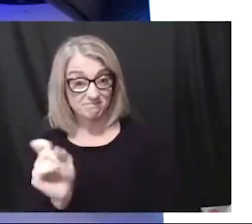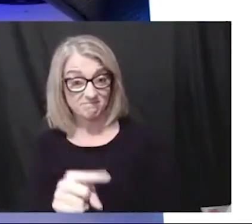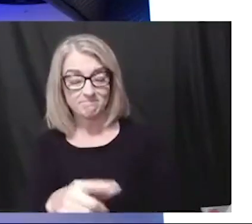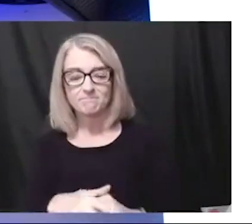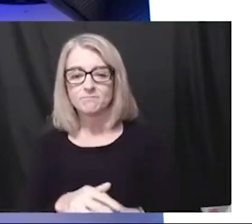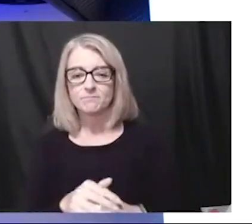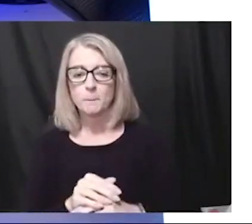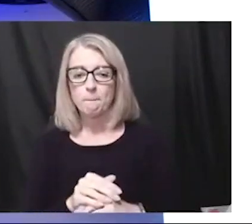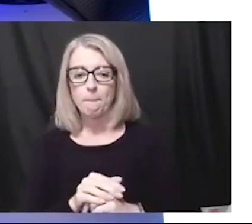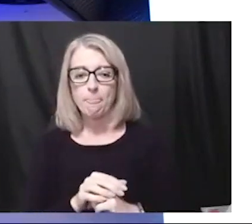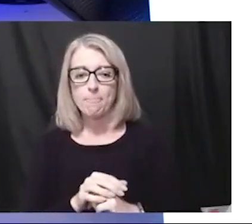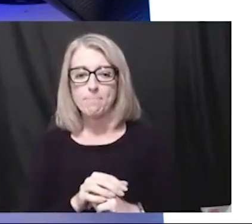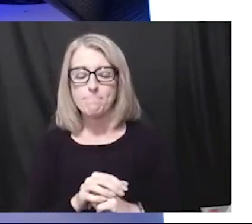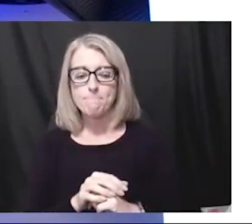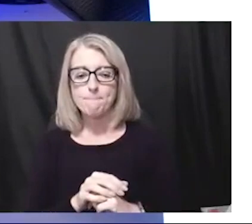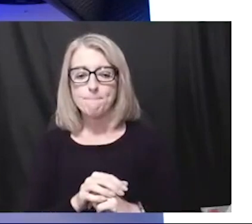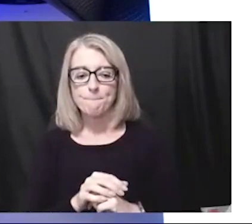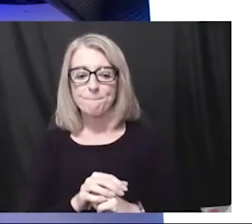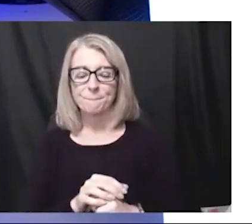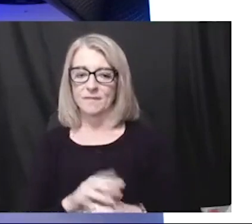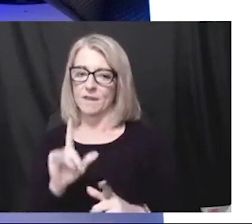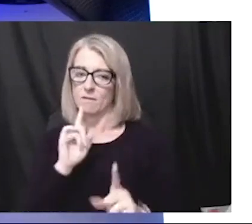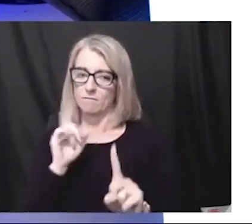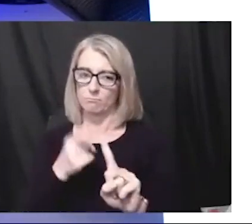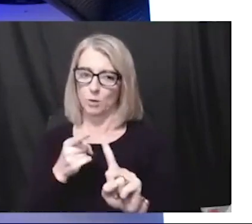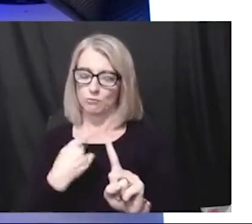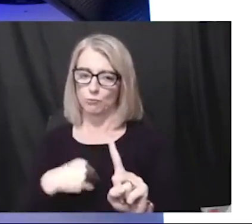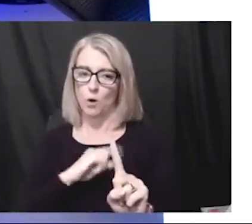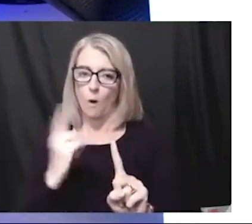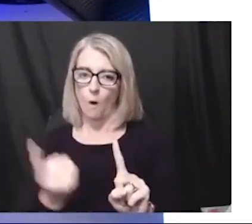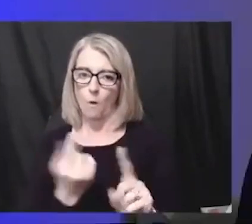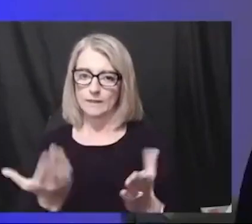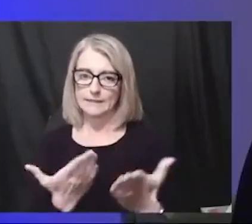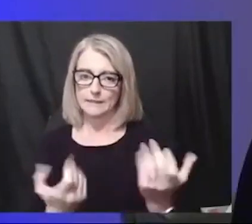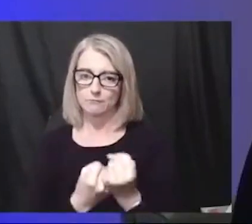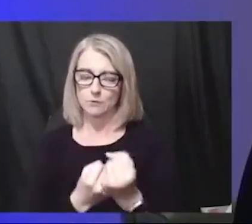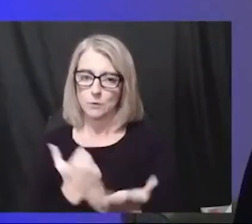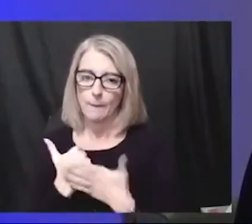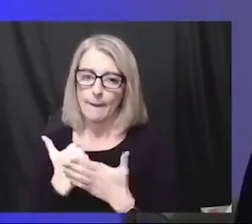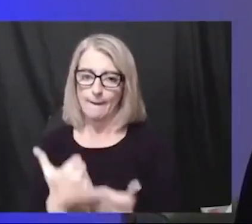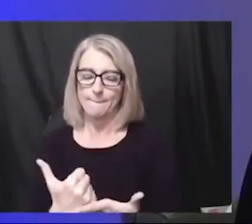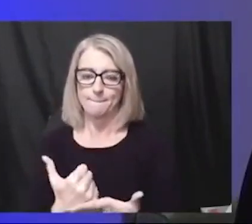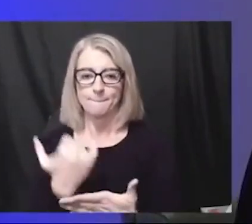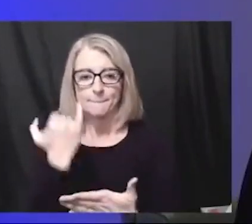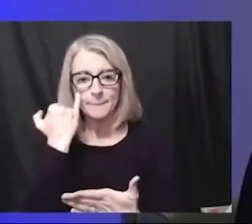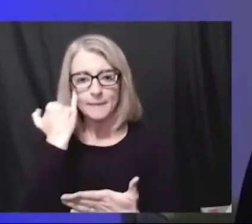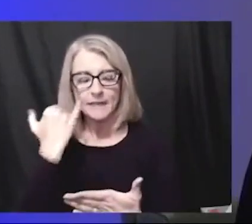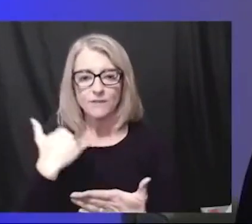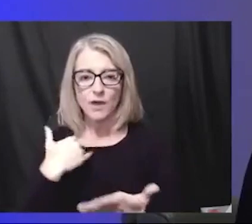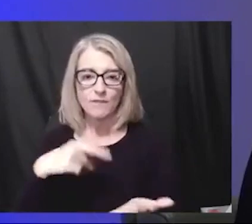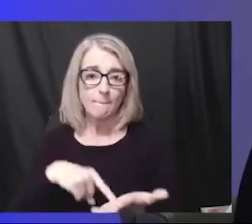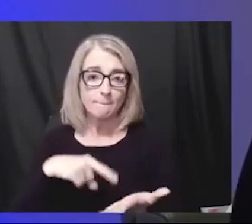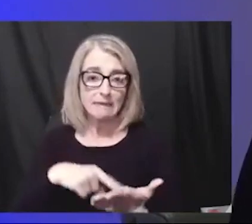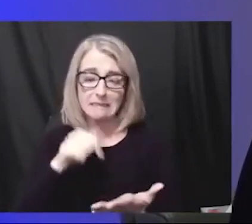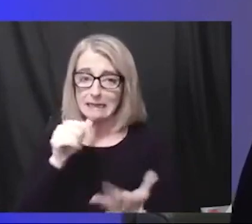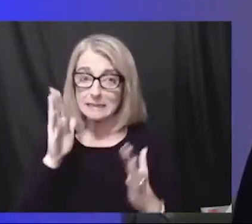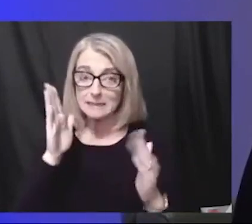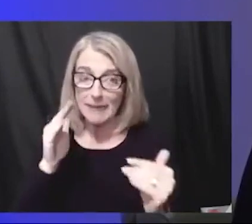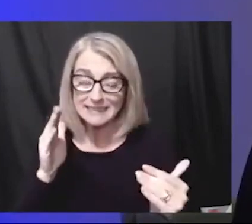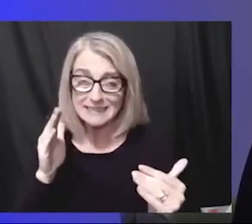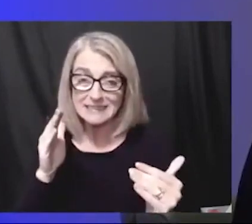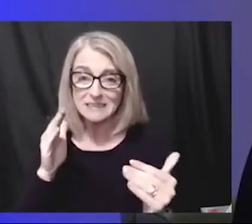get you. Tears, tears, tears, tears, tears. My other kids were like, oh, thank God, Dad, you did that. Went to school,